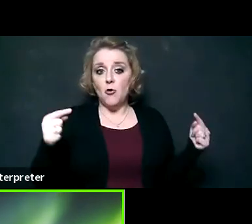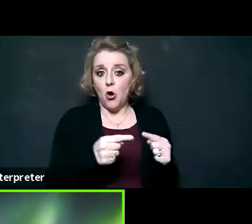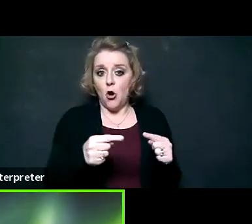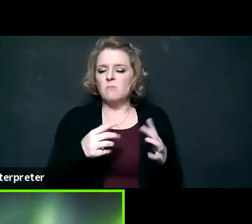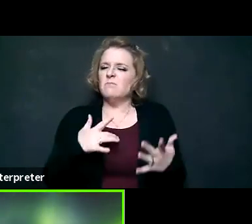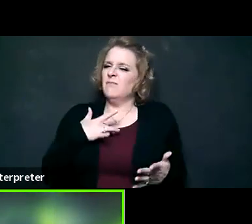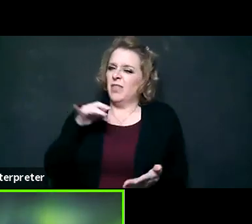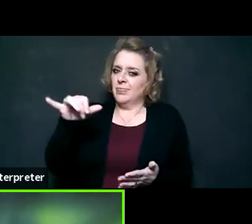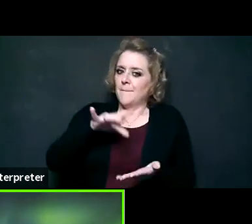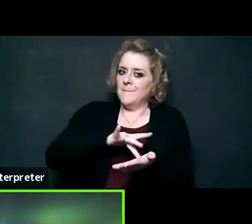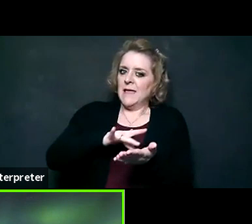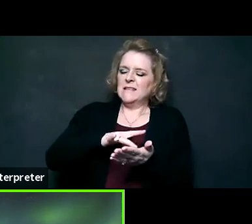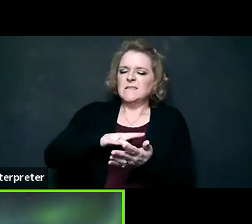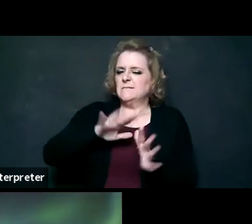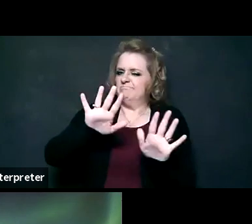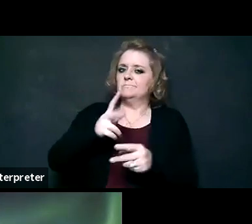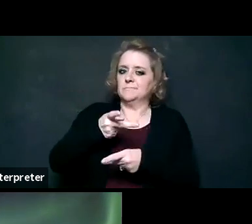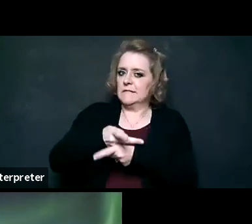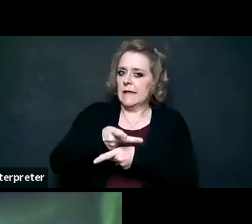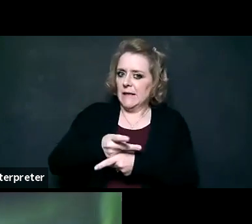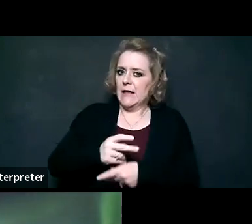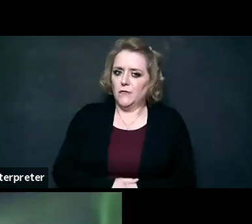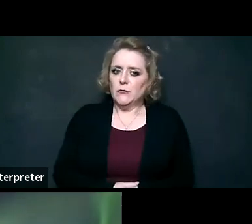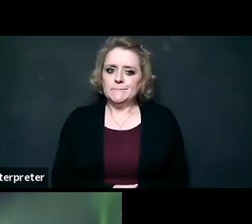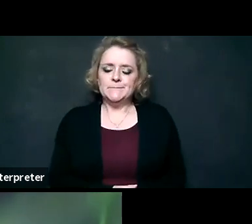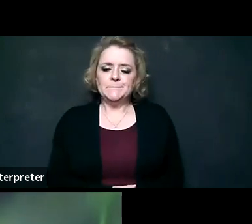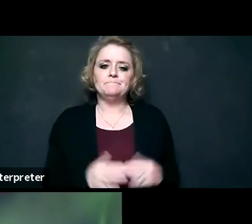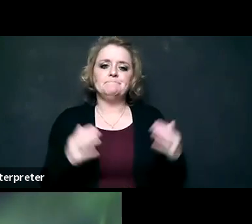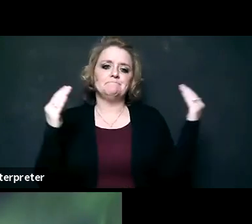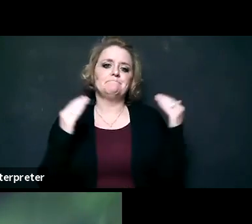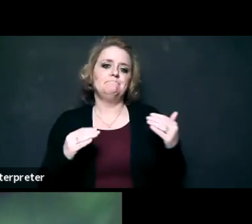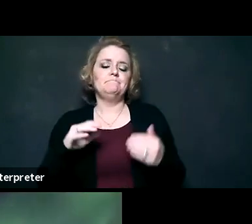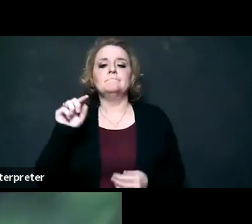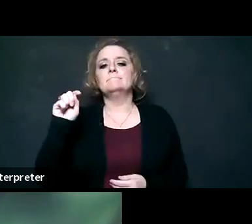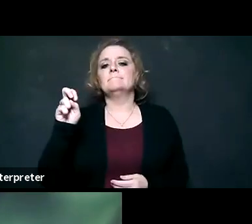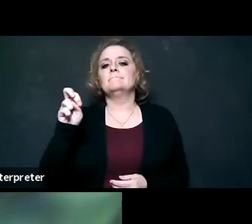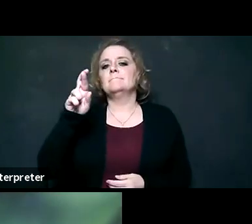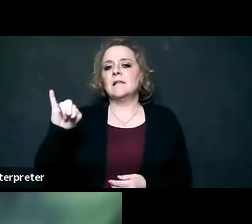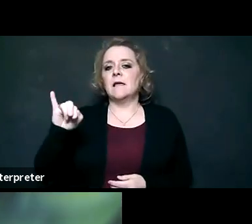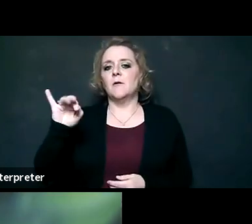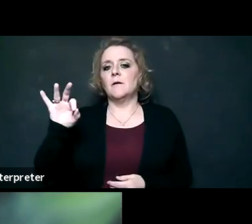Thank you, Karen. Now we have Terry Furman with KOBK.